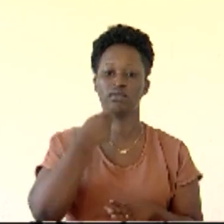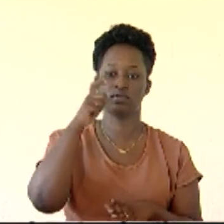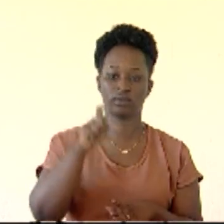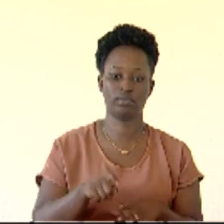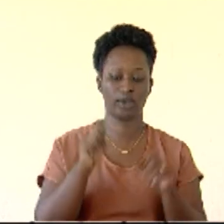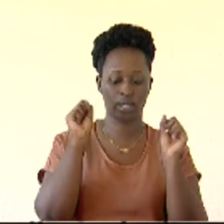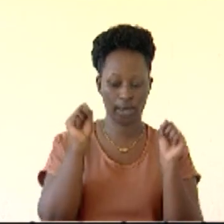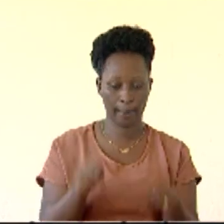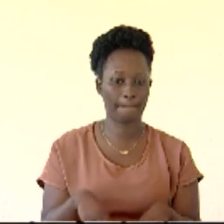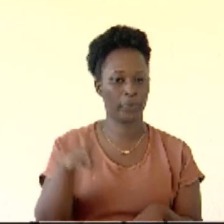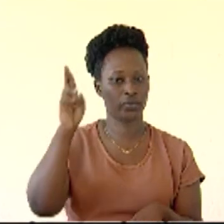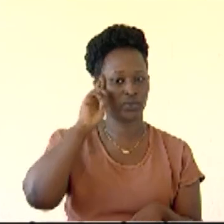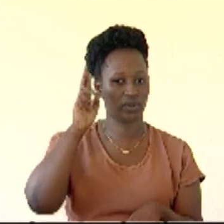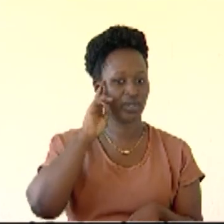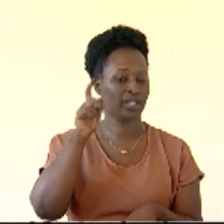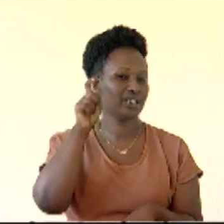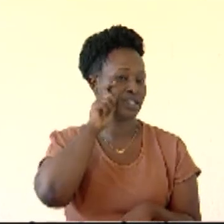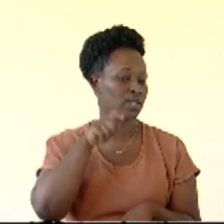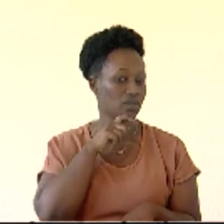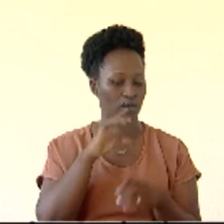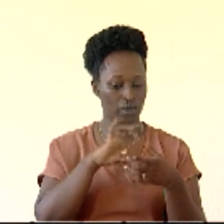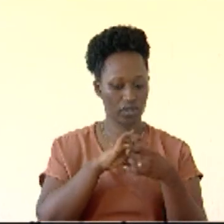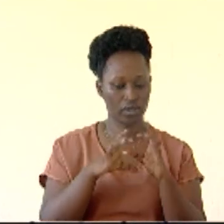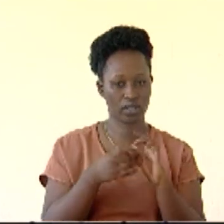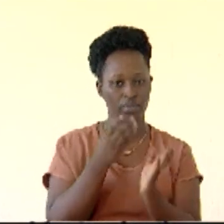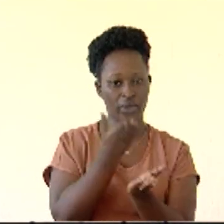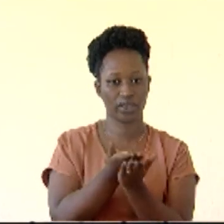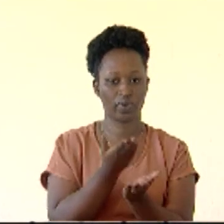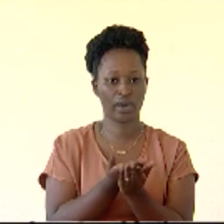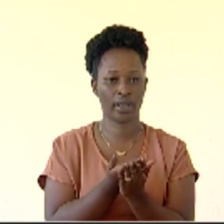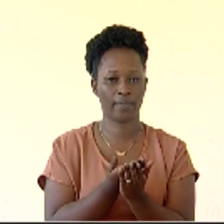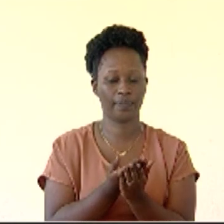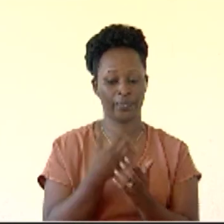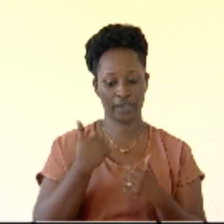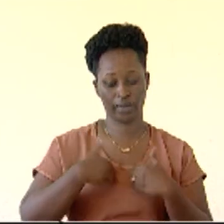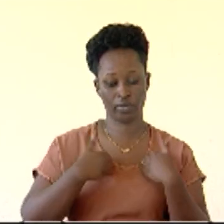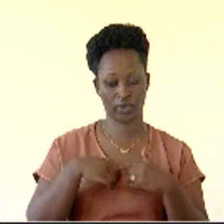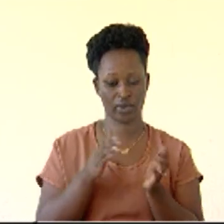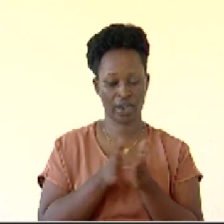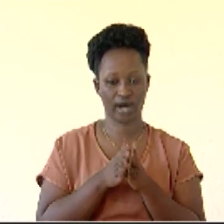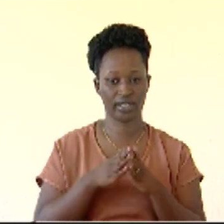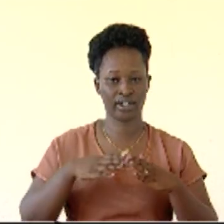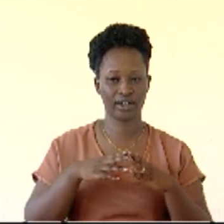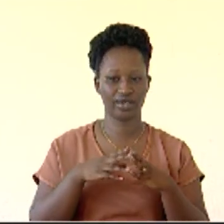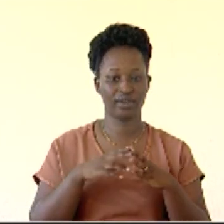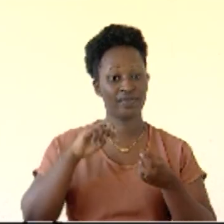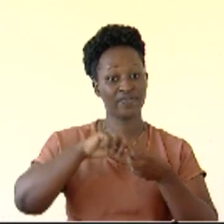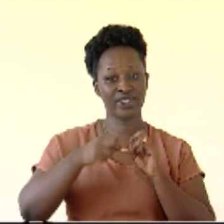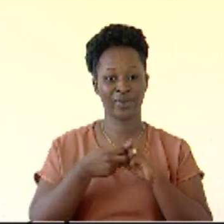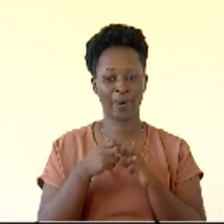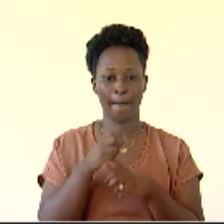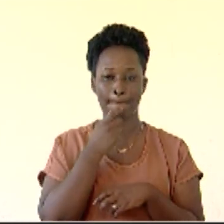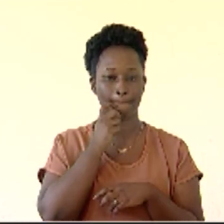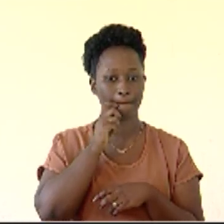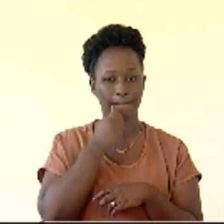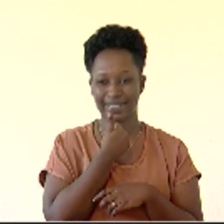to recognize the sexual relationship require emotional and physical maturity to become mature in terms